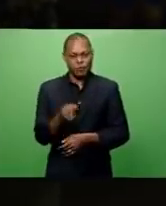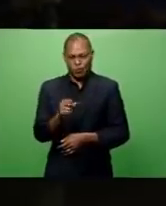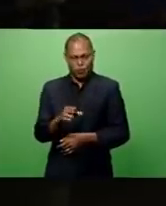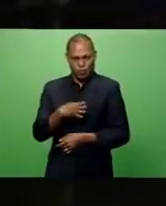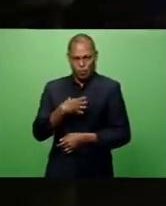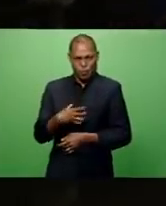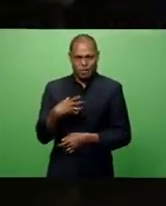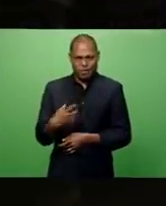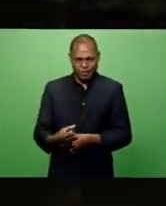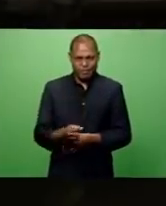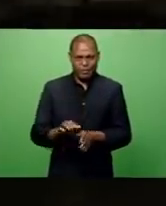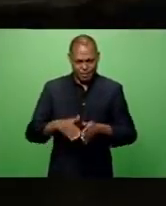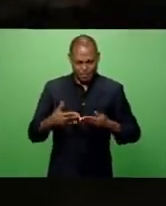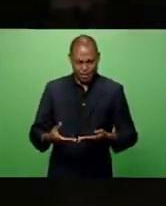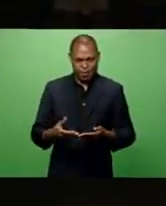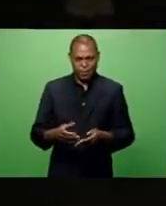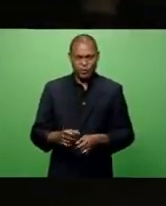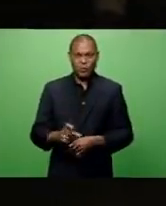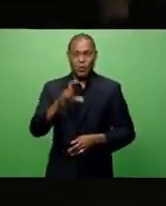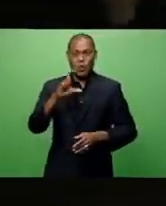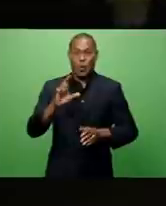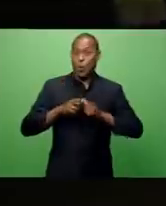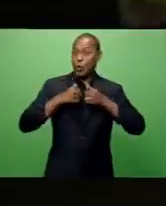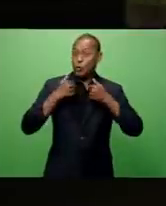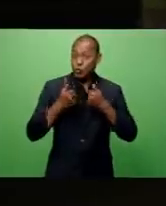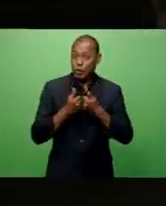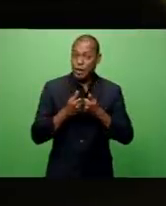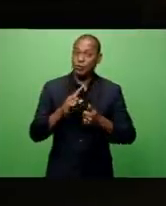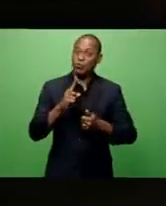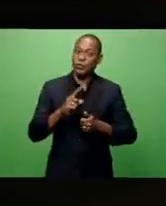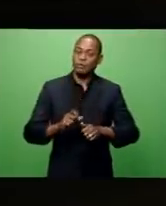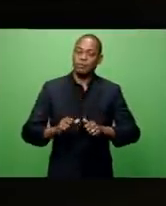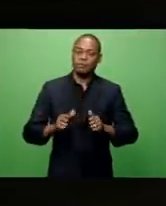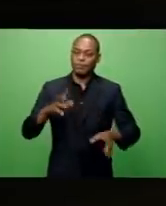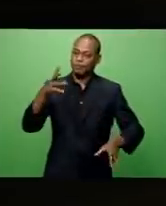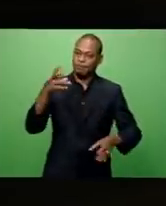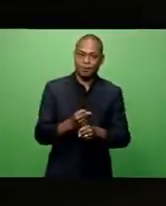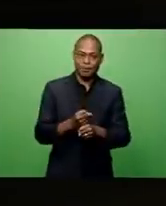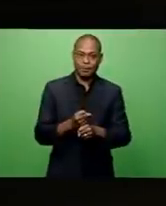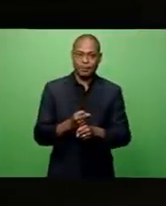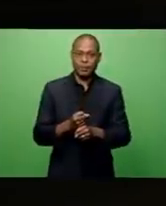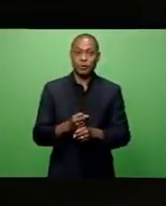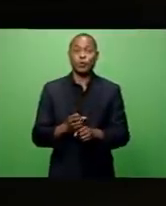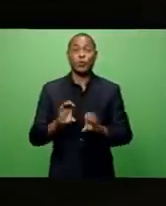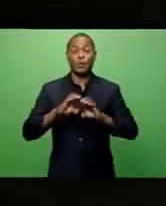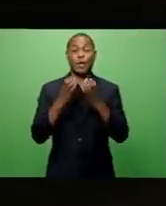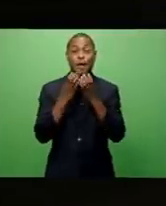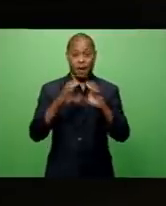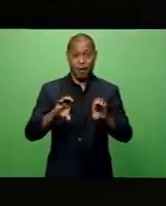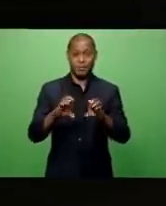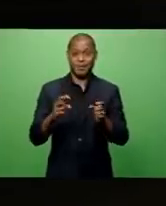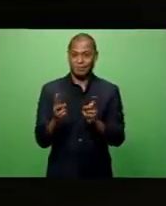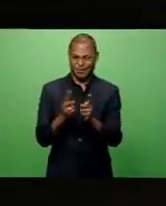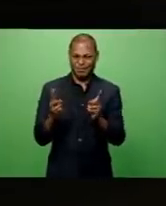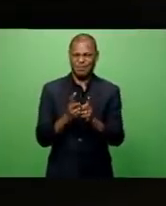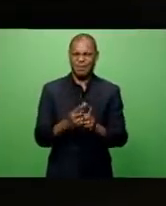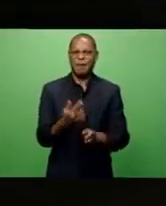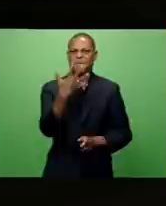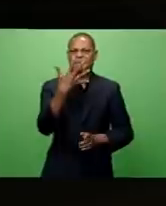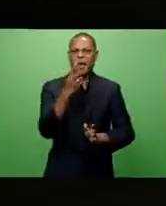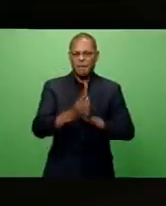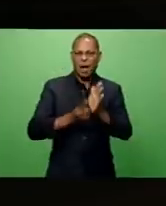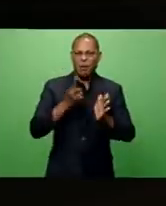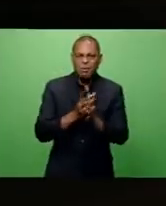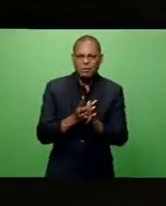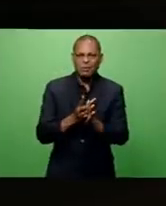then his contract automatically comes to an end. He adds that the council meeting on Friday, which lasted close to 5 hours, spoke